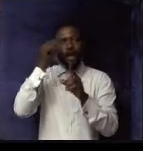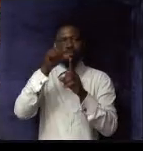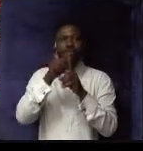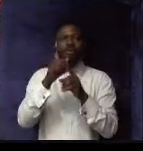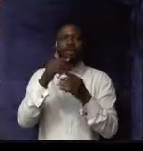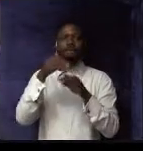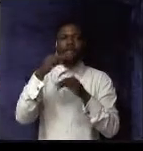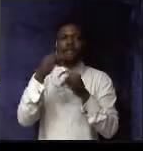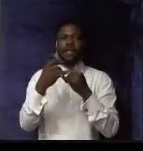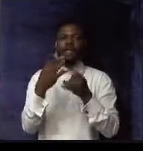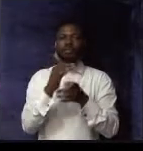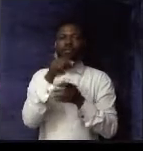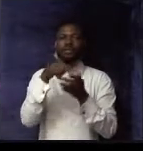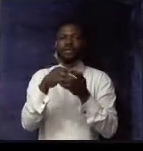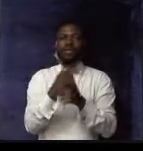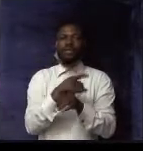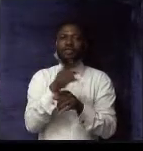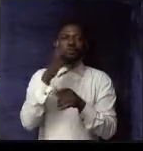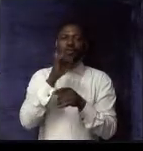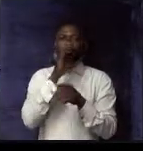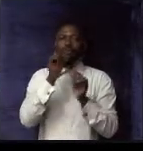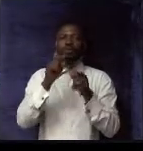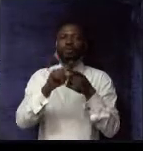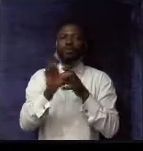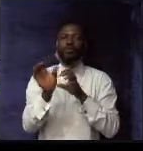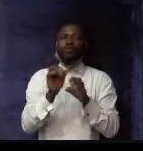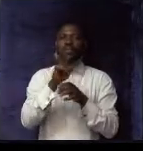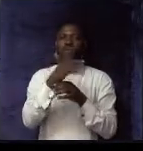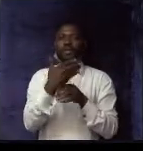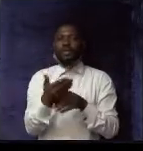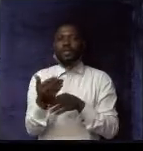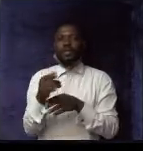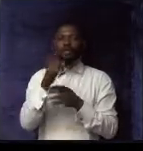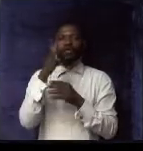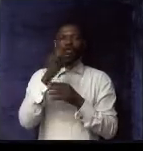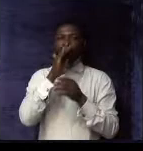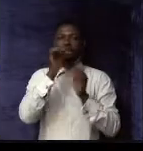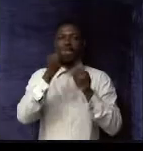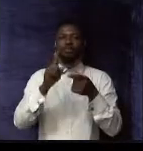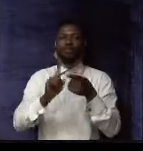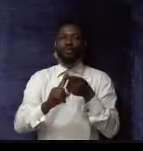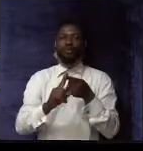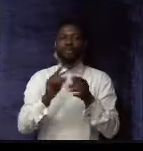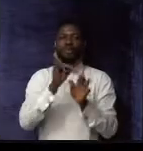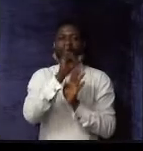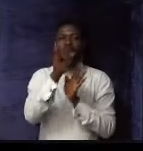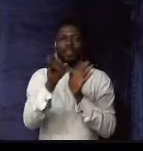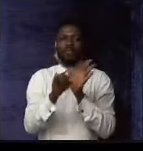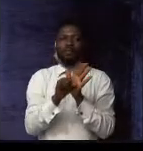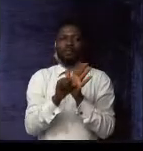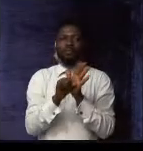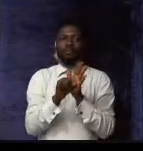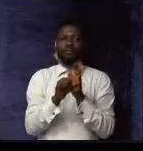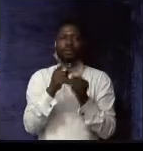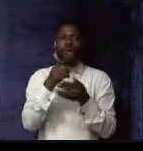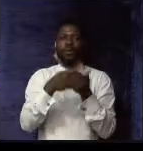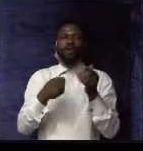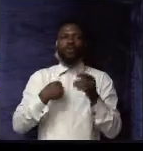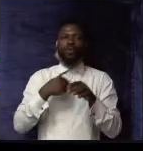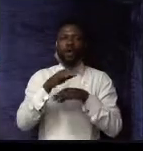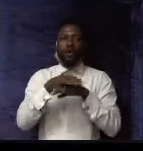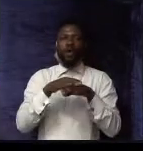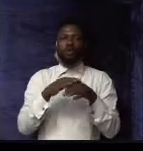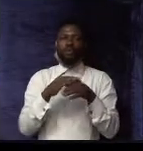objectives: by the end of this lesson, you should be able to do three things. The first of which will be, you should be able to